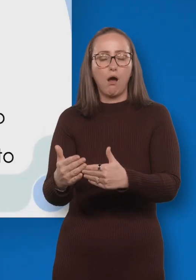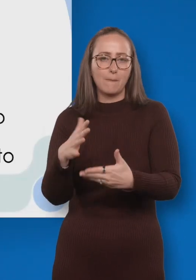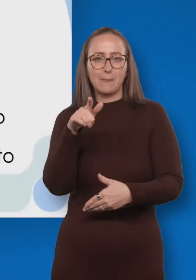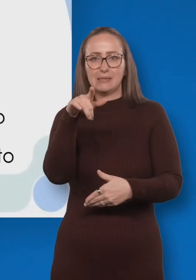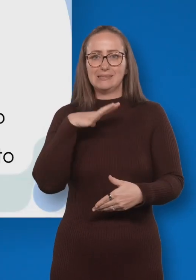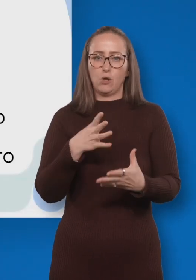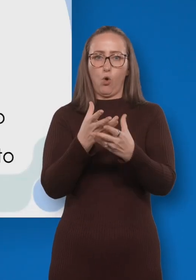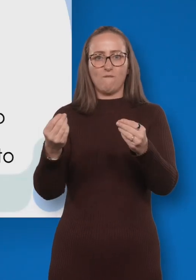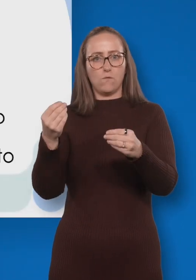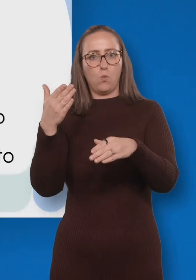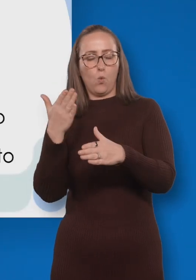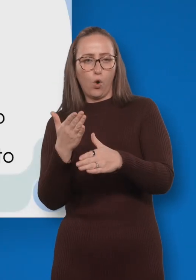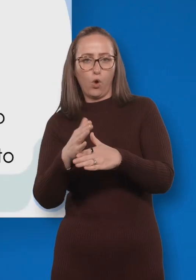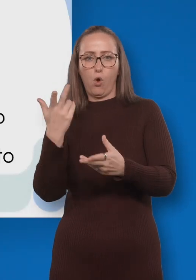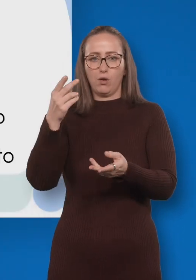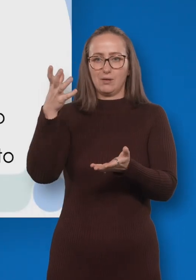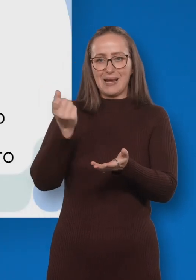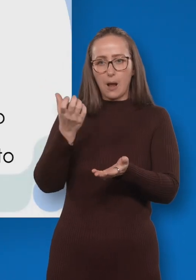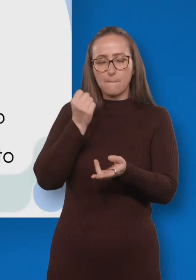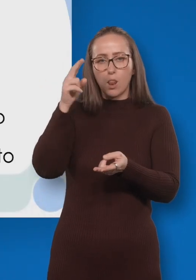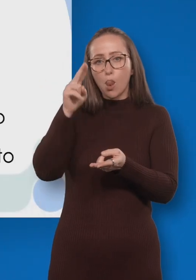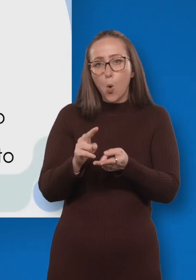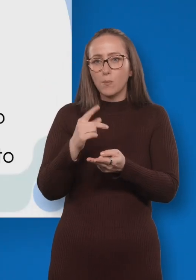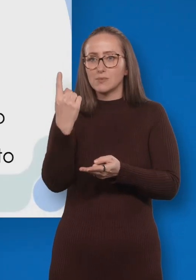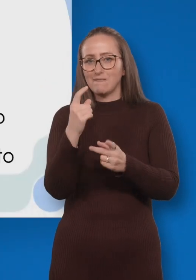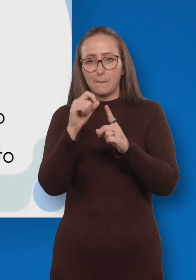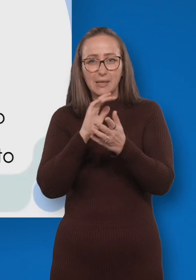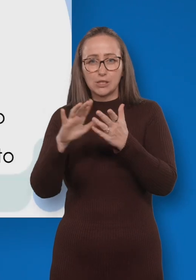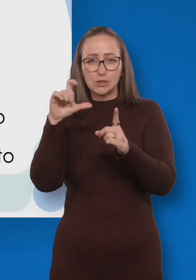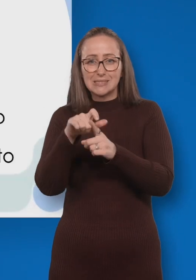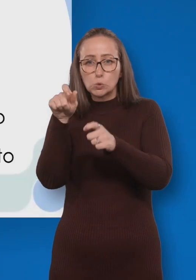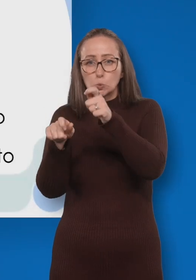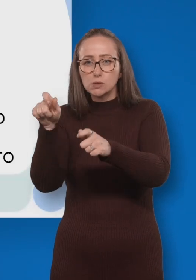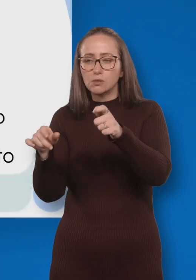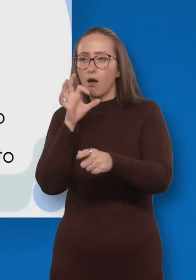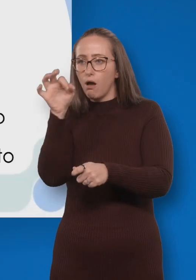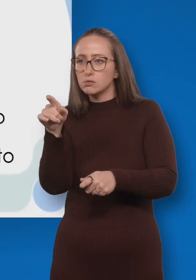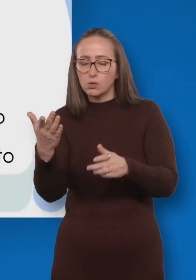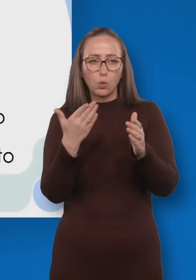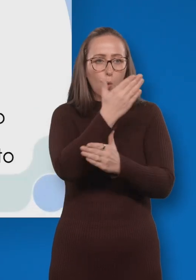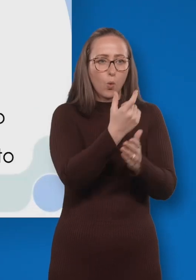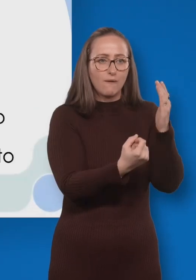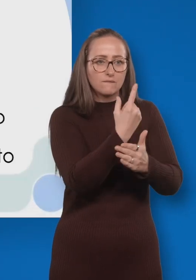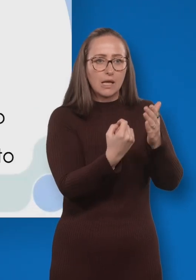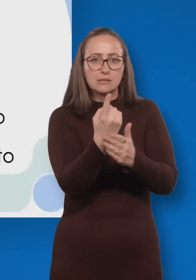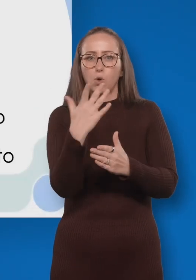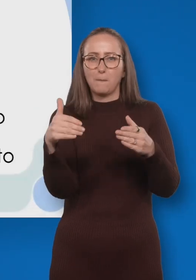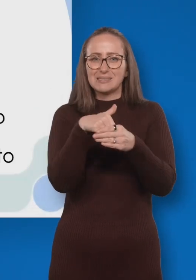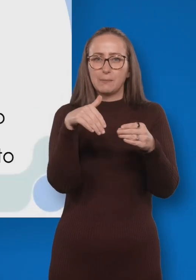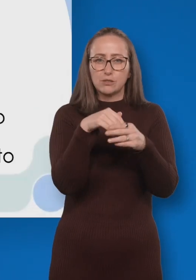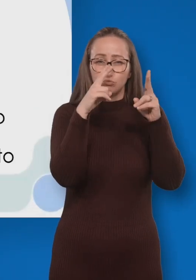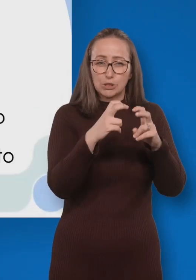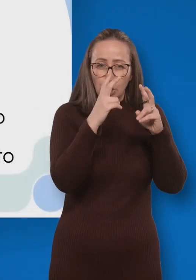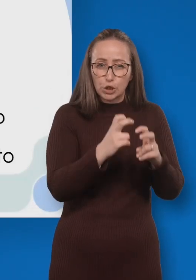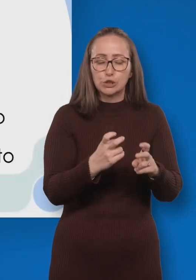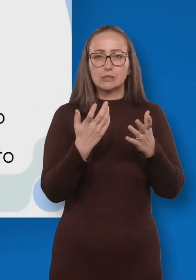off work, or people are on a low income, if they're PhD students, and they're being asked to attend events or participate in research, is there any way you